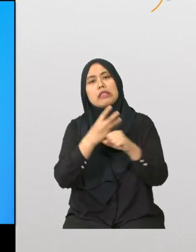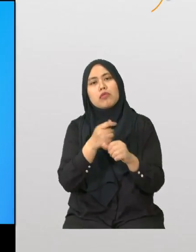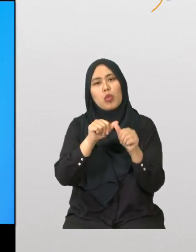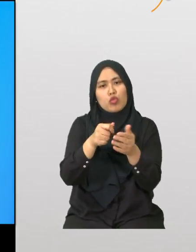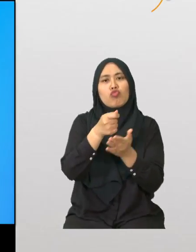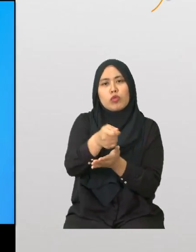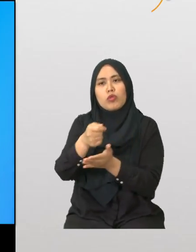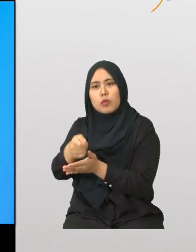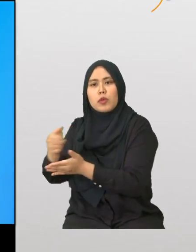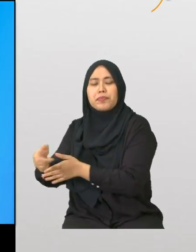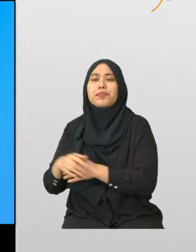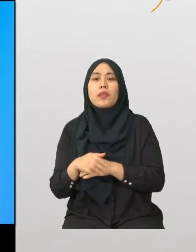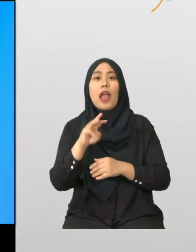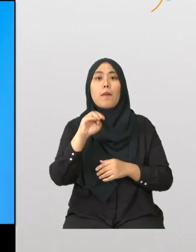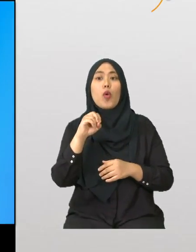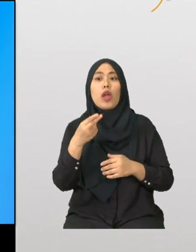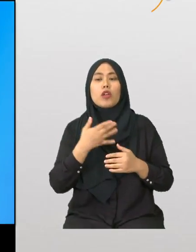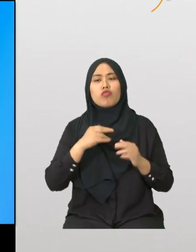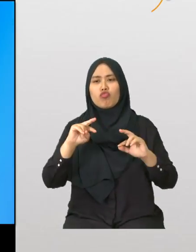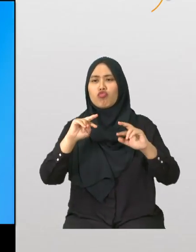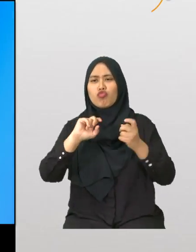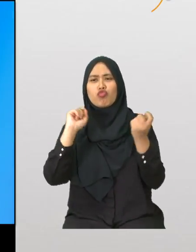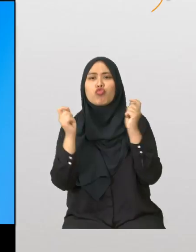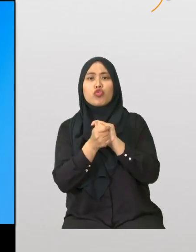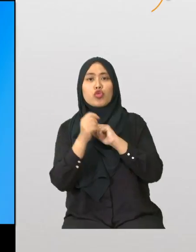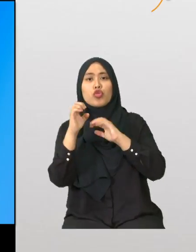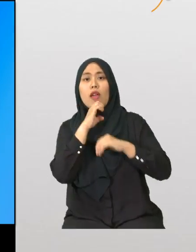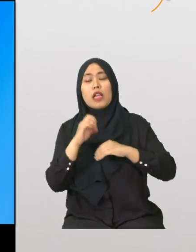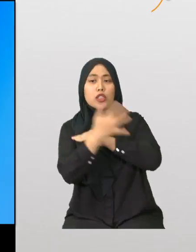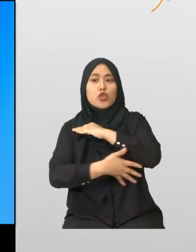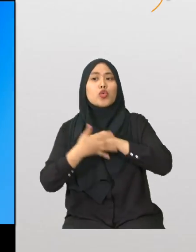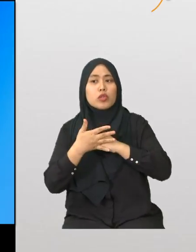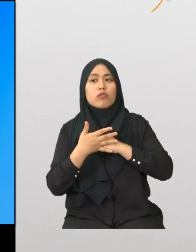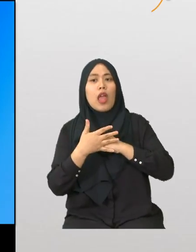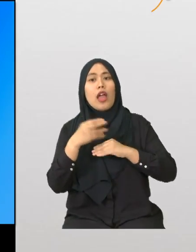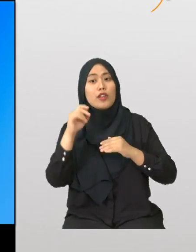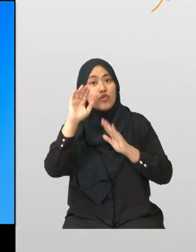MOH has revamped Elder Shield fundamentally, and soon we will have CareShield Life.